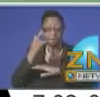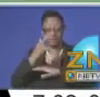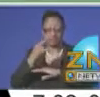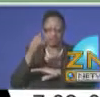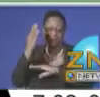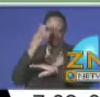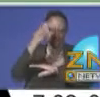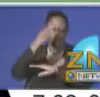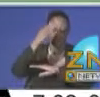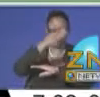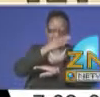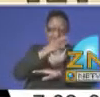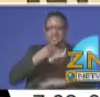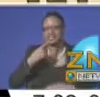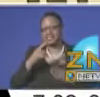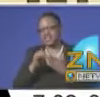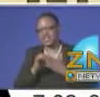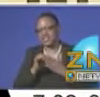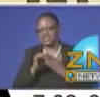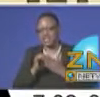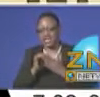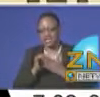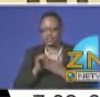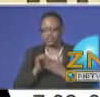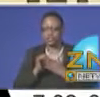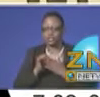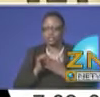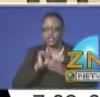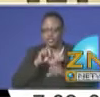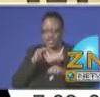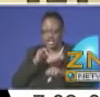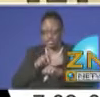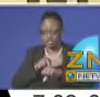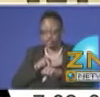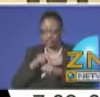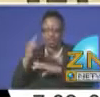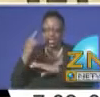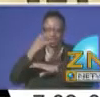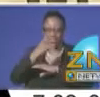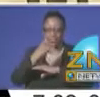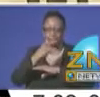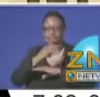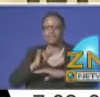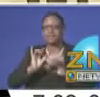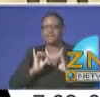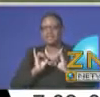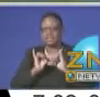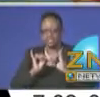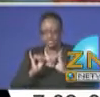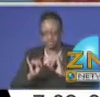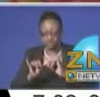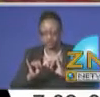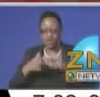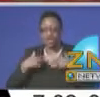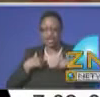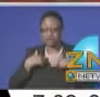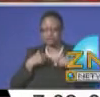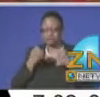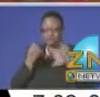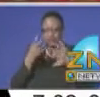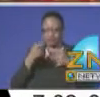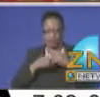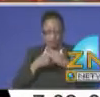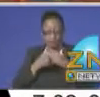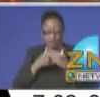his budget contribution in the House of Assembly Wednesday that the national airline continues to face significant financial constraints. While